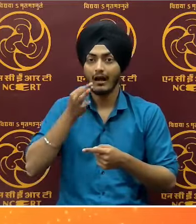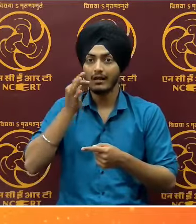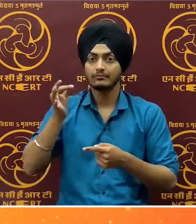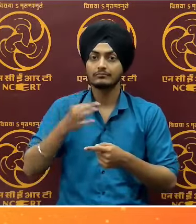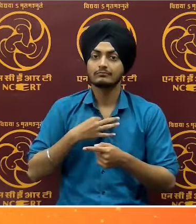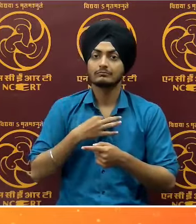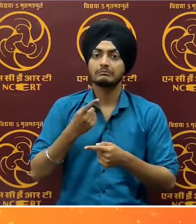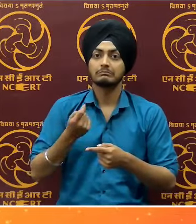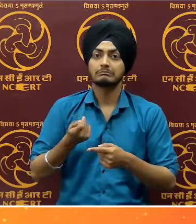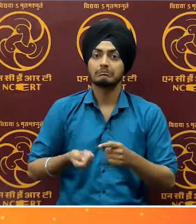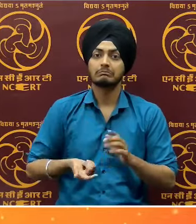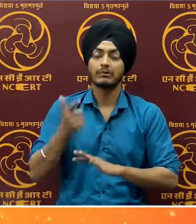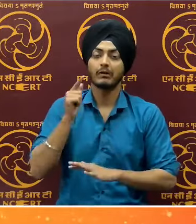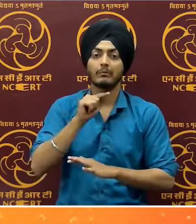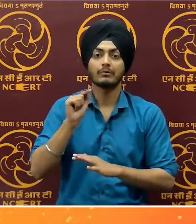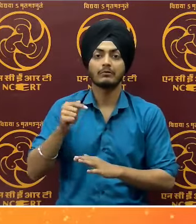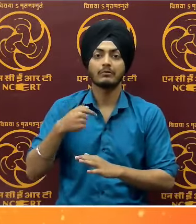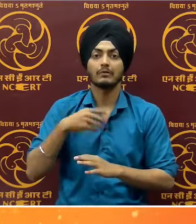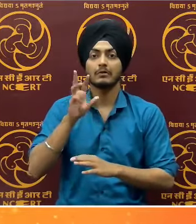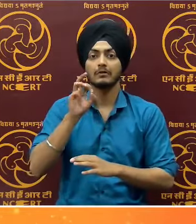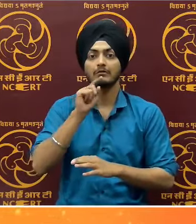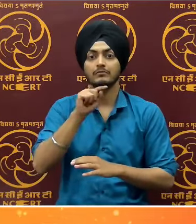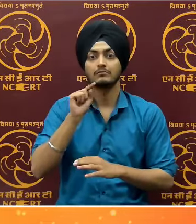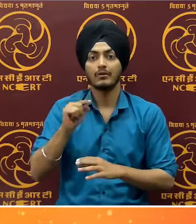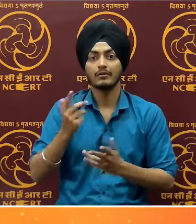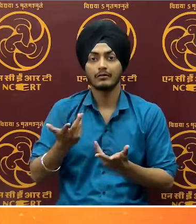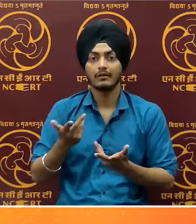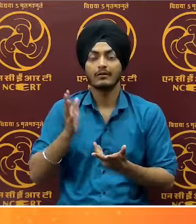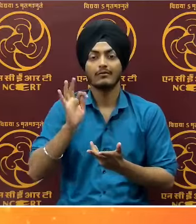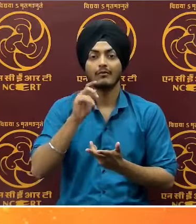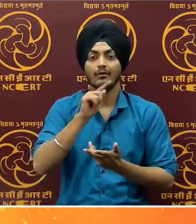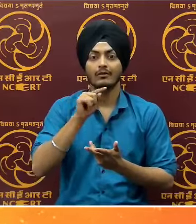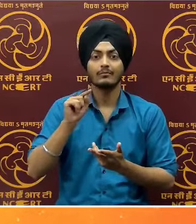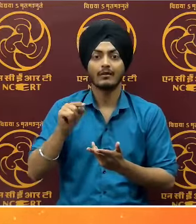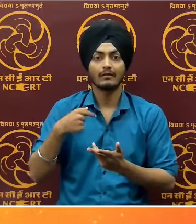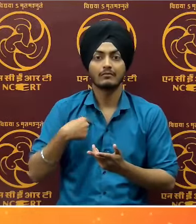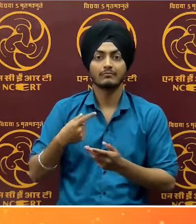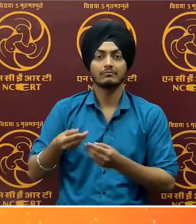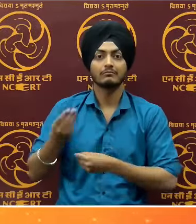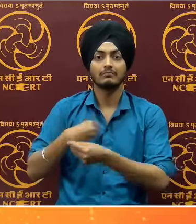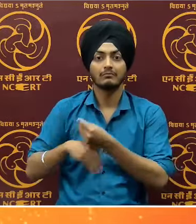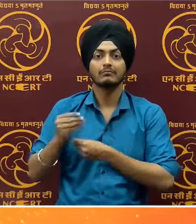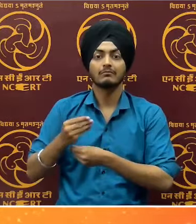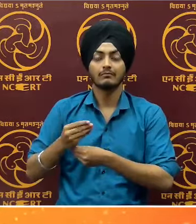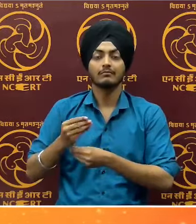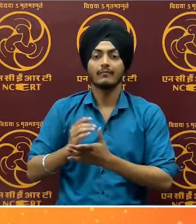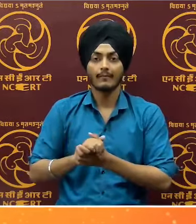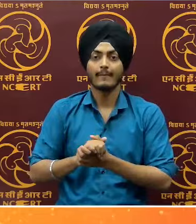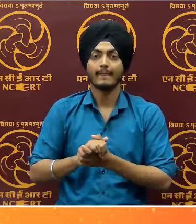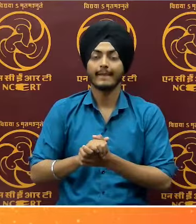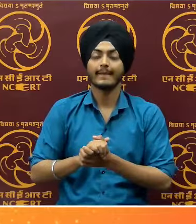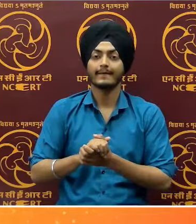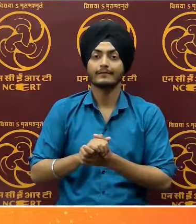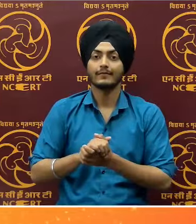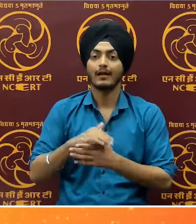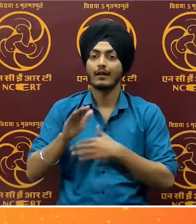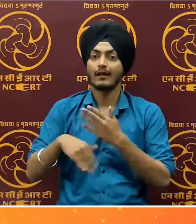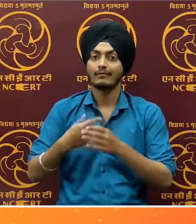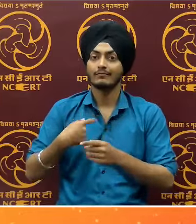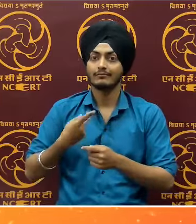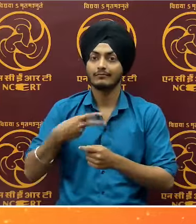a very high rate of interest like 30% or 40% of interest. So and when it comes to